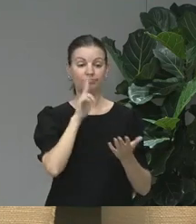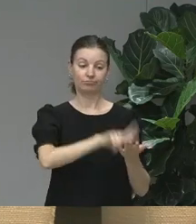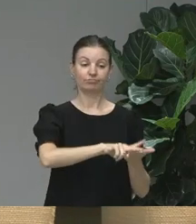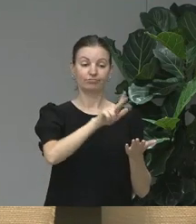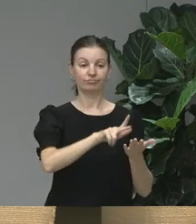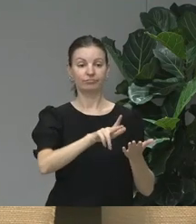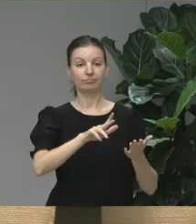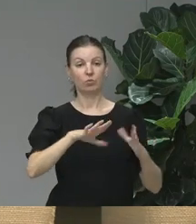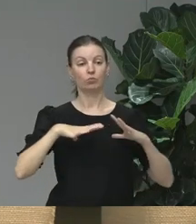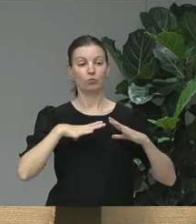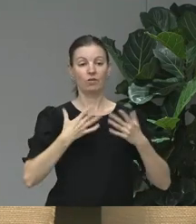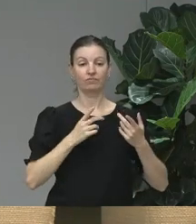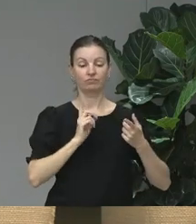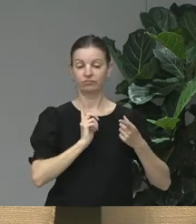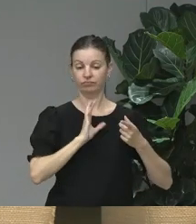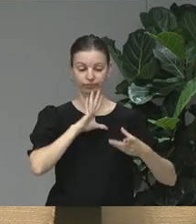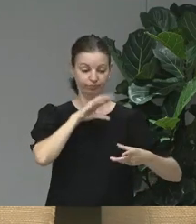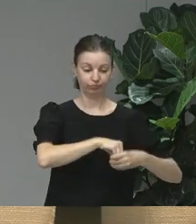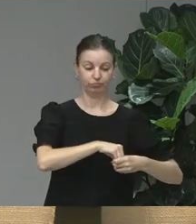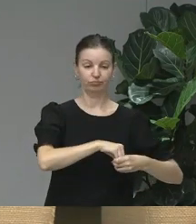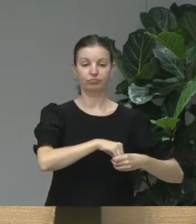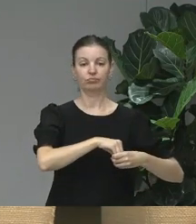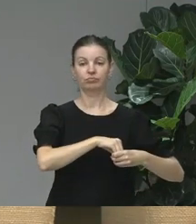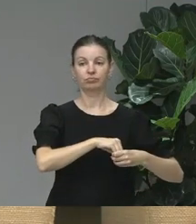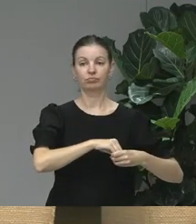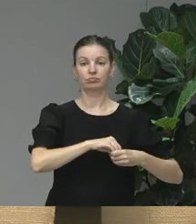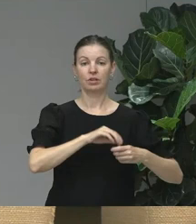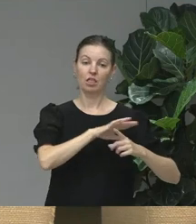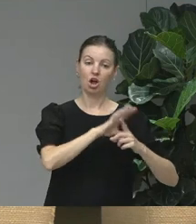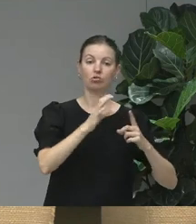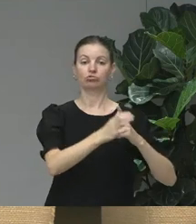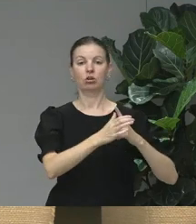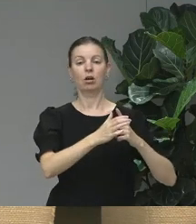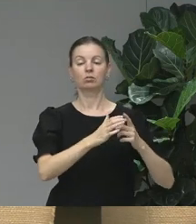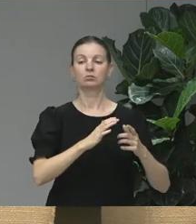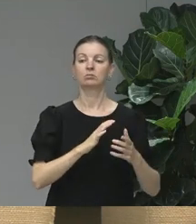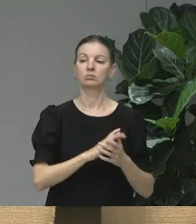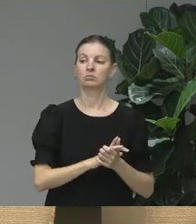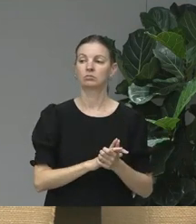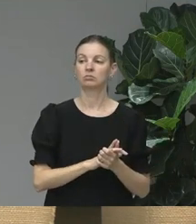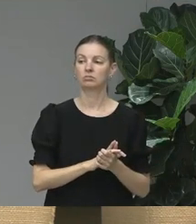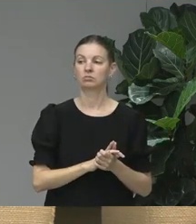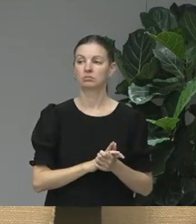architecture, and embedding into the sort of the cultural landscape,